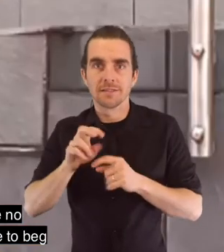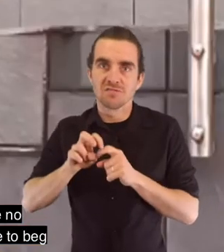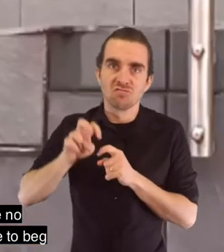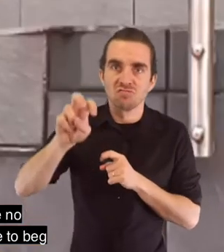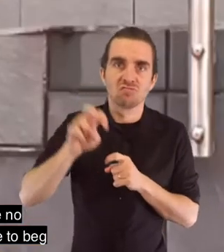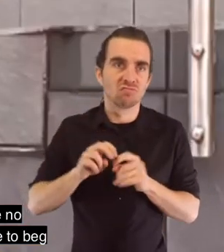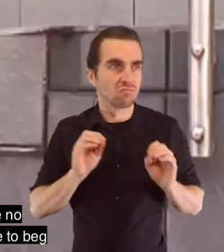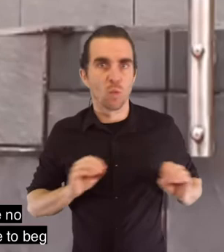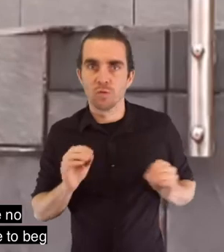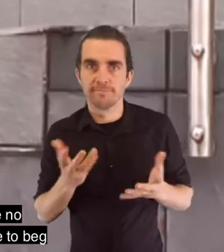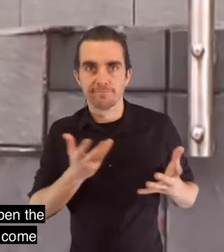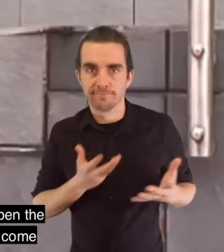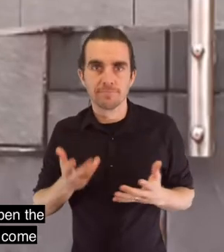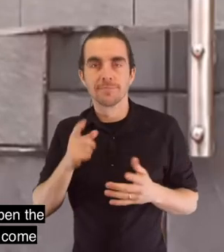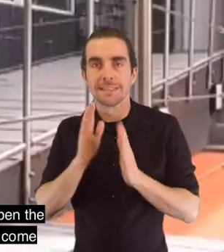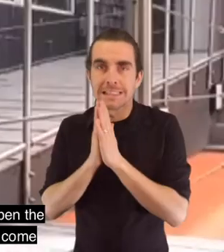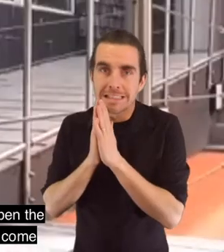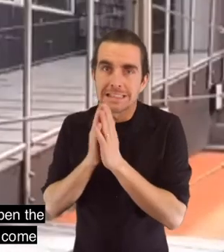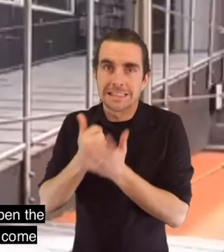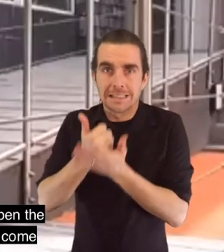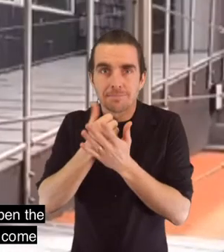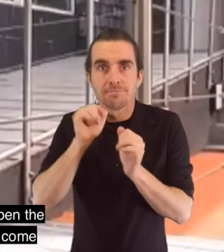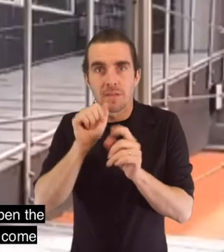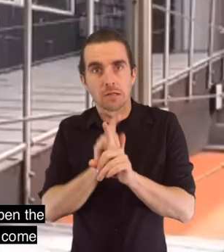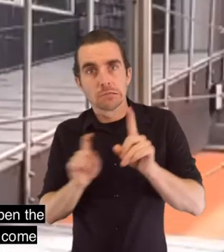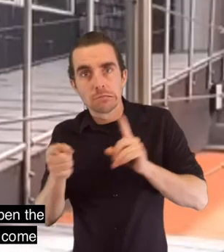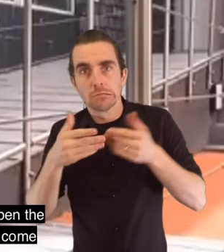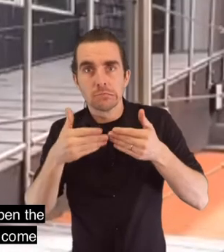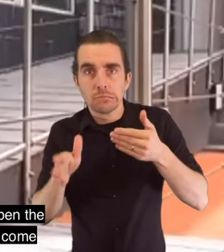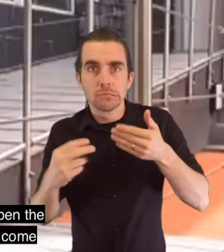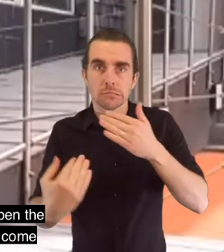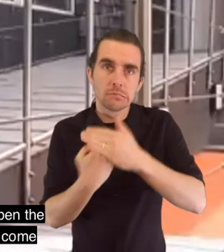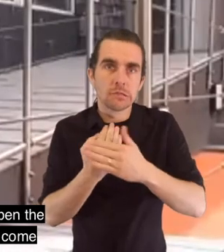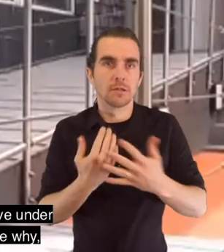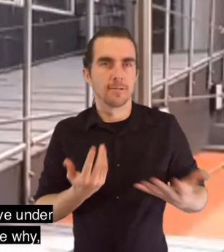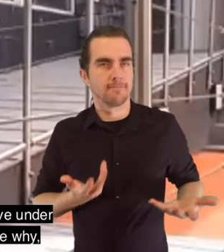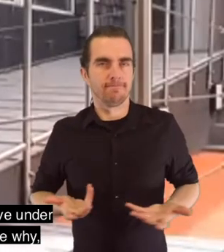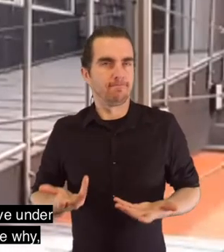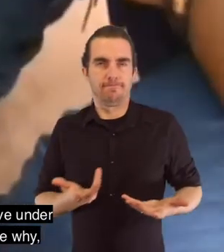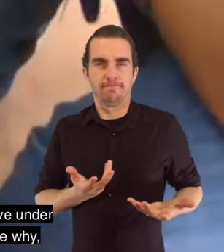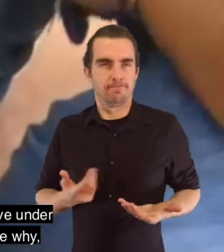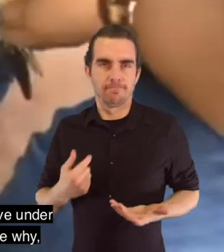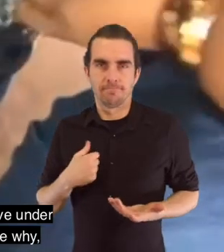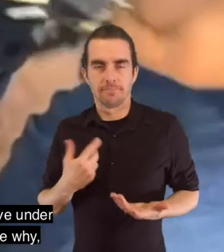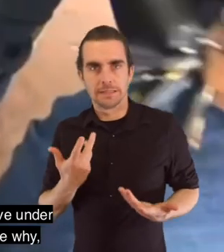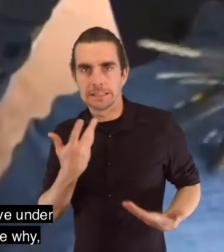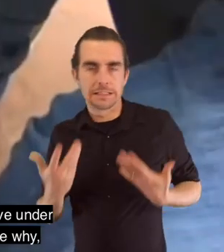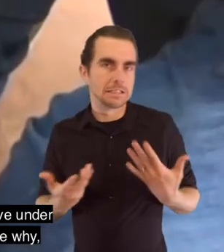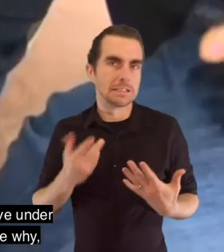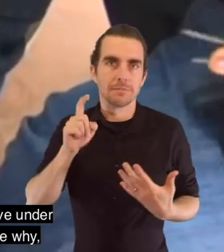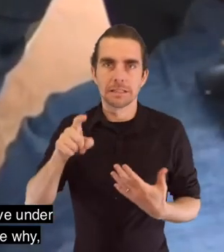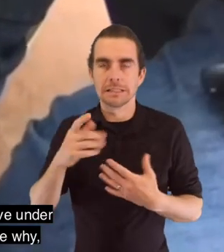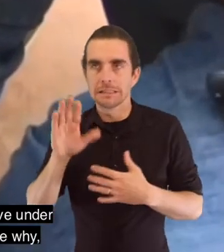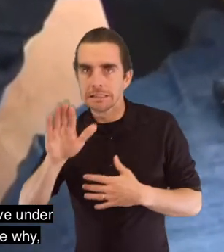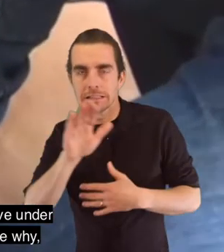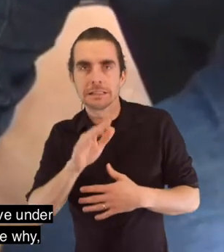have to beg and ask somebody to come and open a special door for you to be able to come inside the building. You know, we